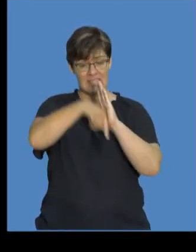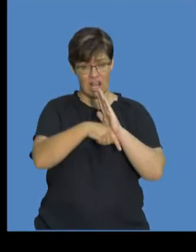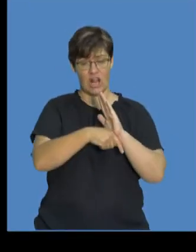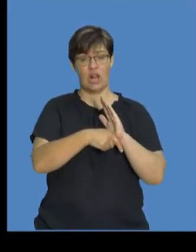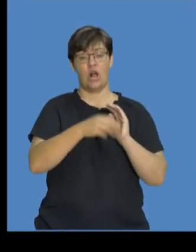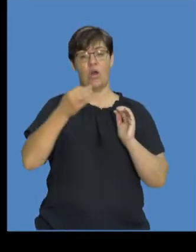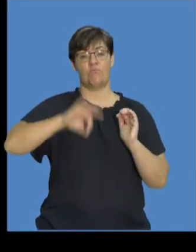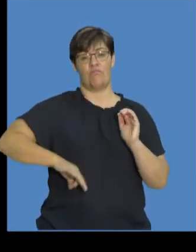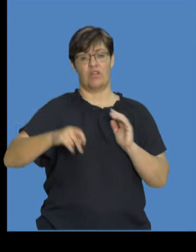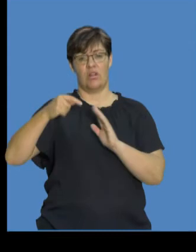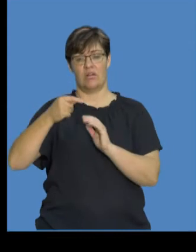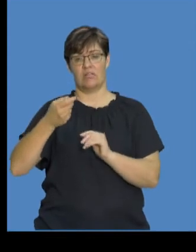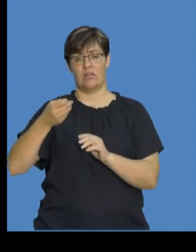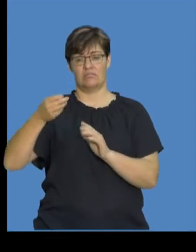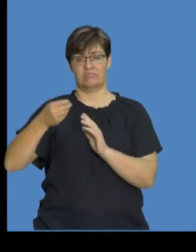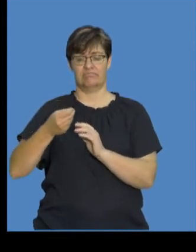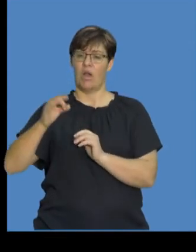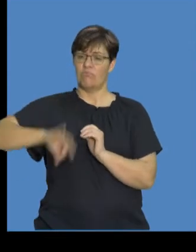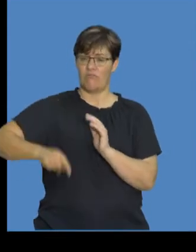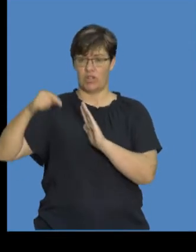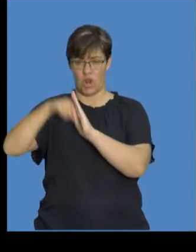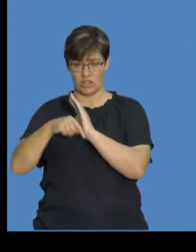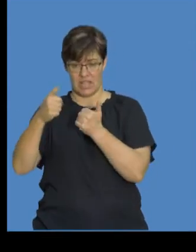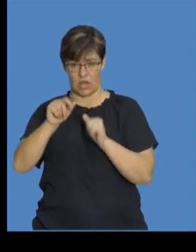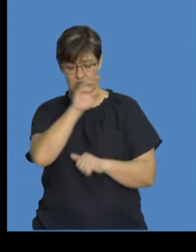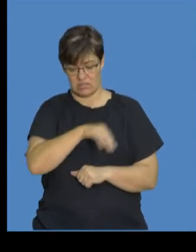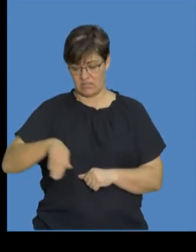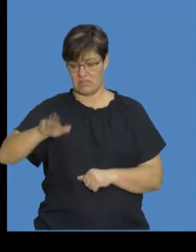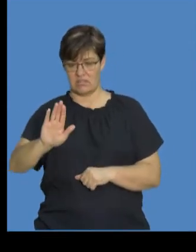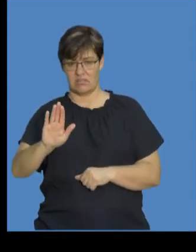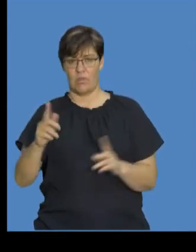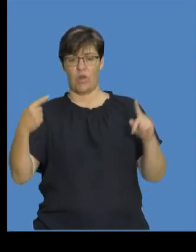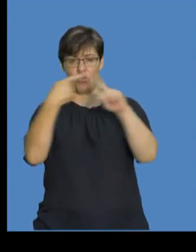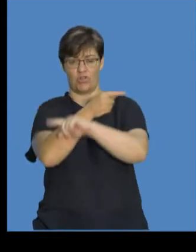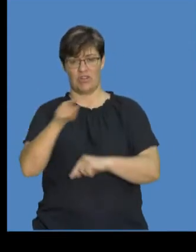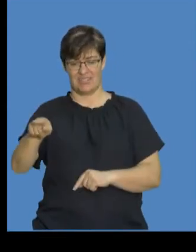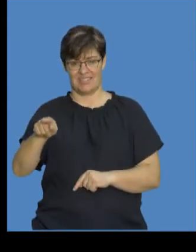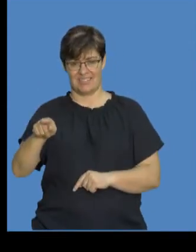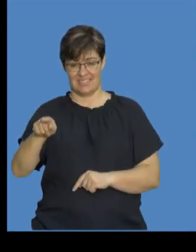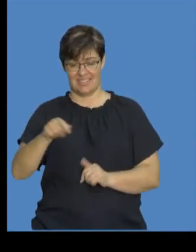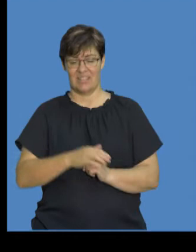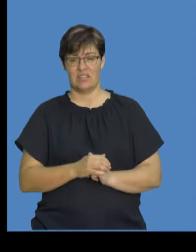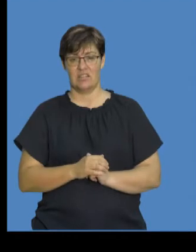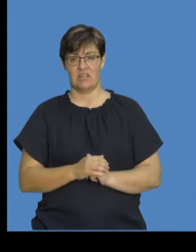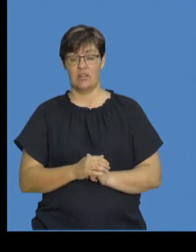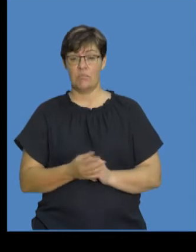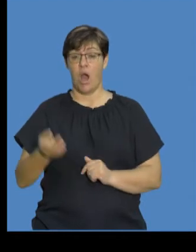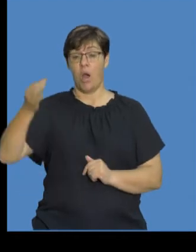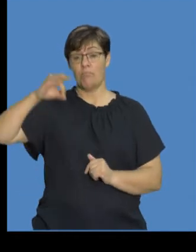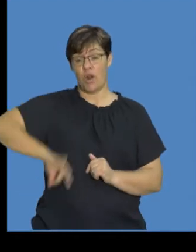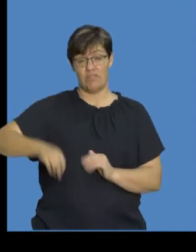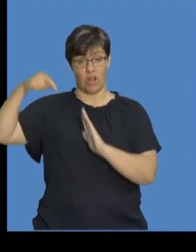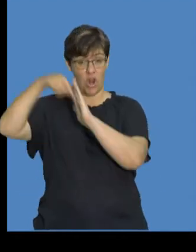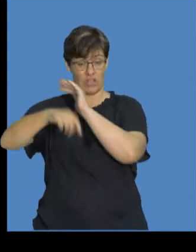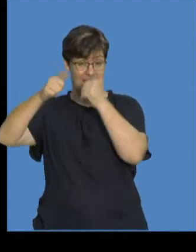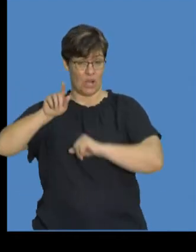detail, profit and loss. And therefore, you credit your profit and loss account. There's my contra entry. Now,